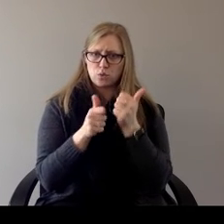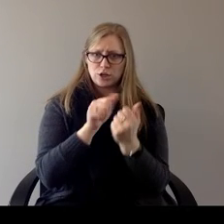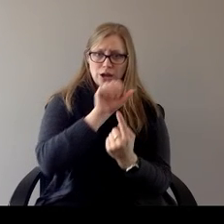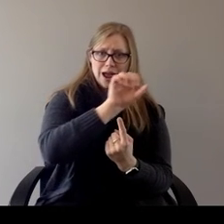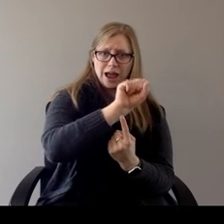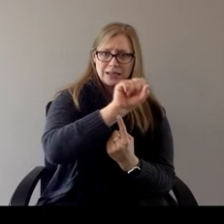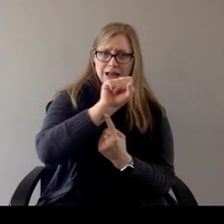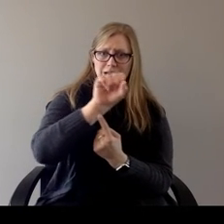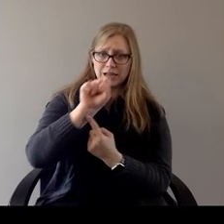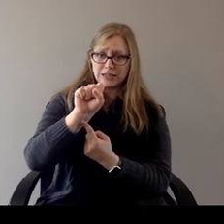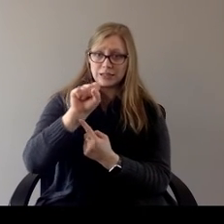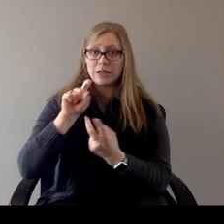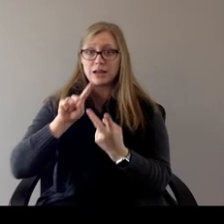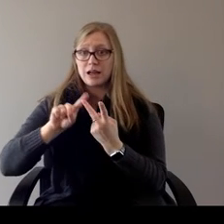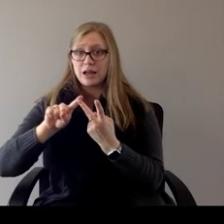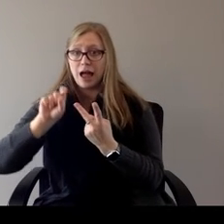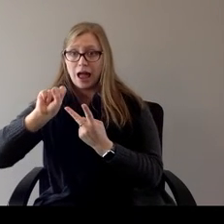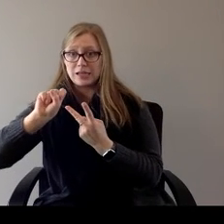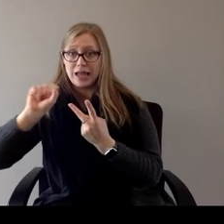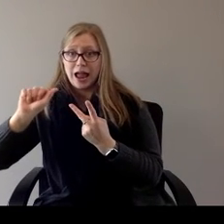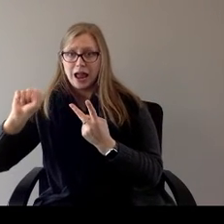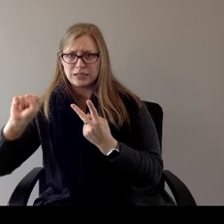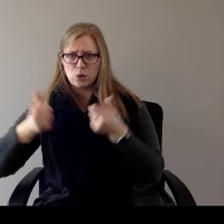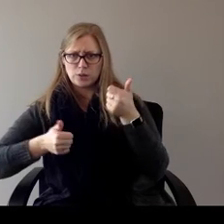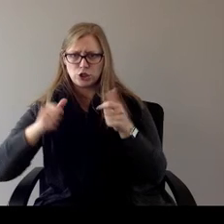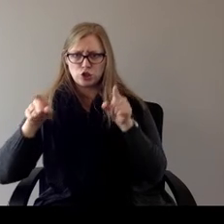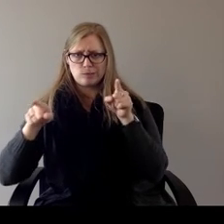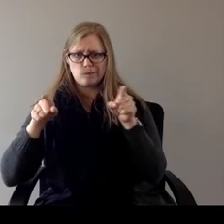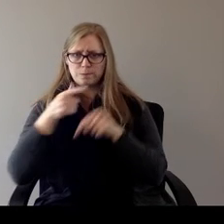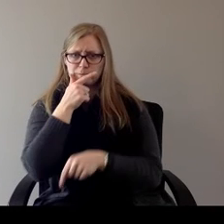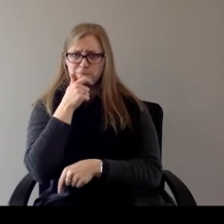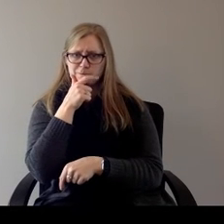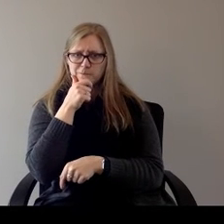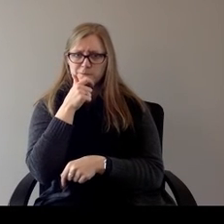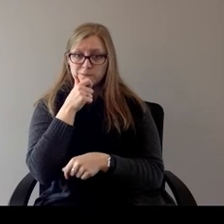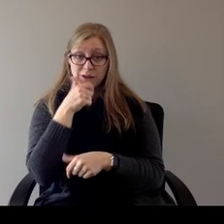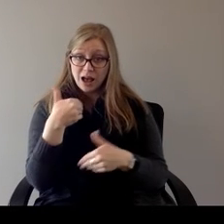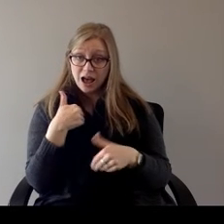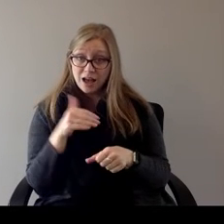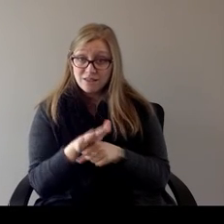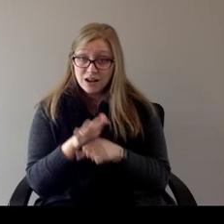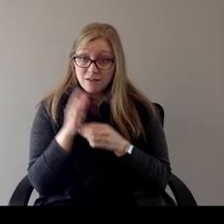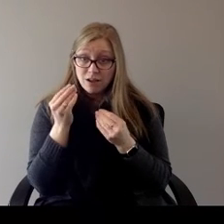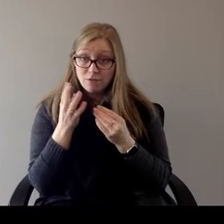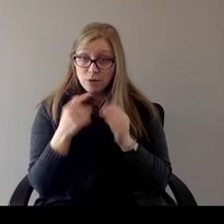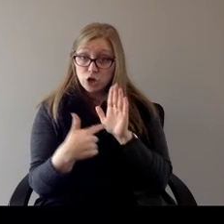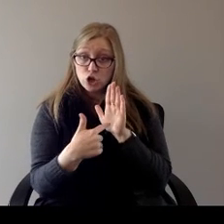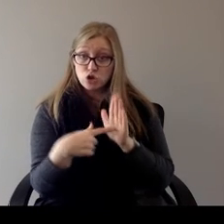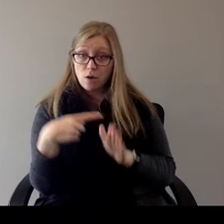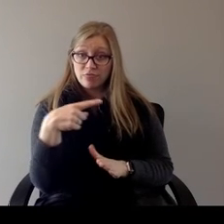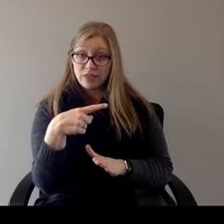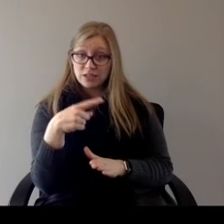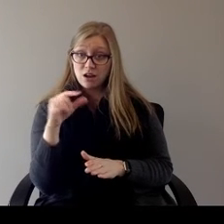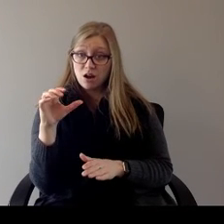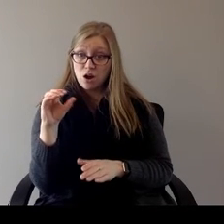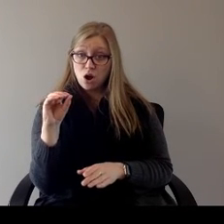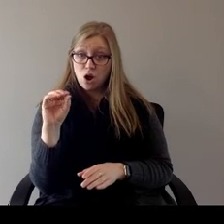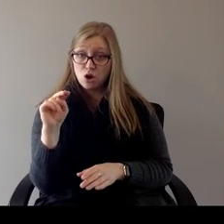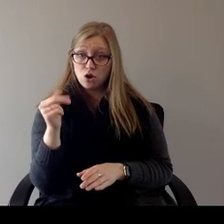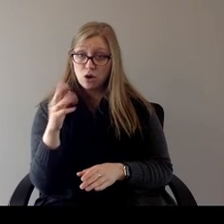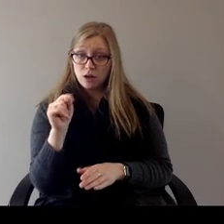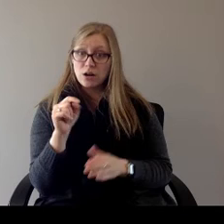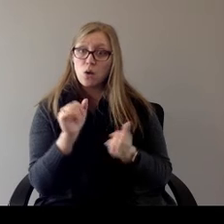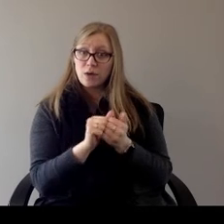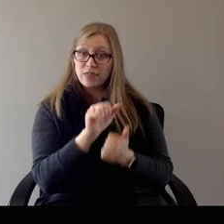side. Do I have enough information to show that this is congruent by side, side, side?